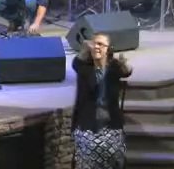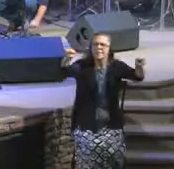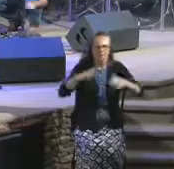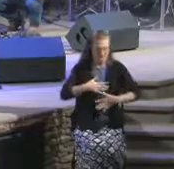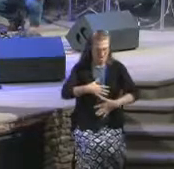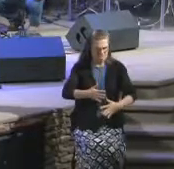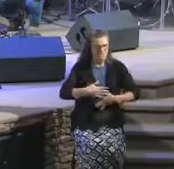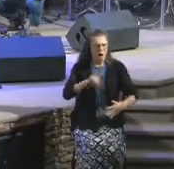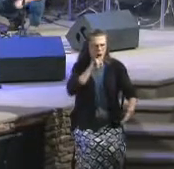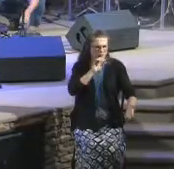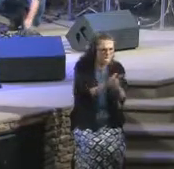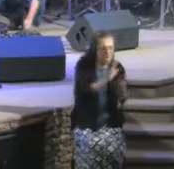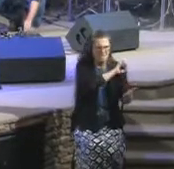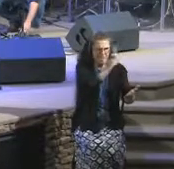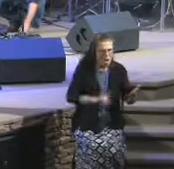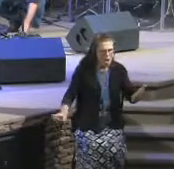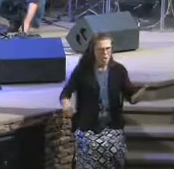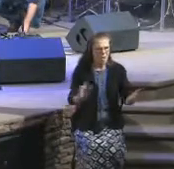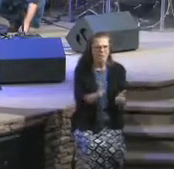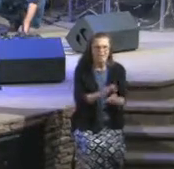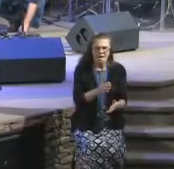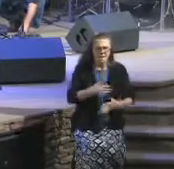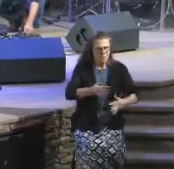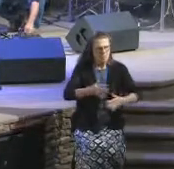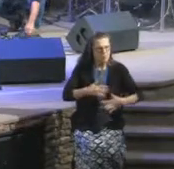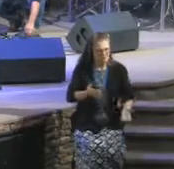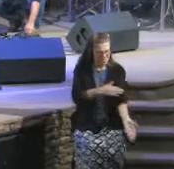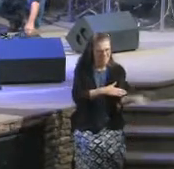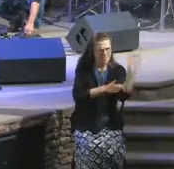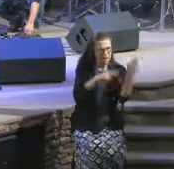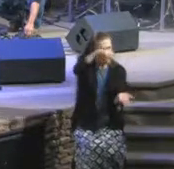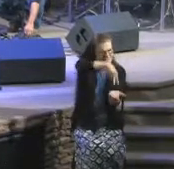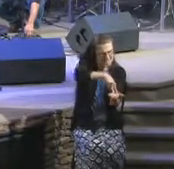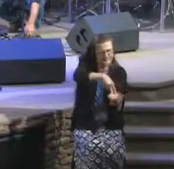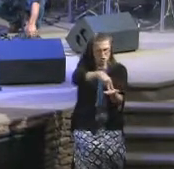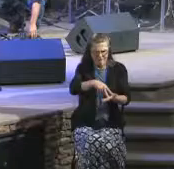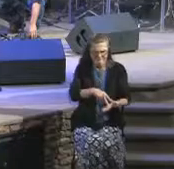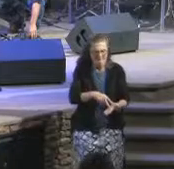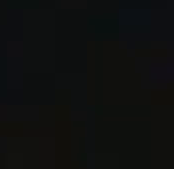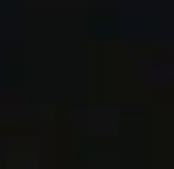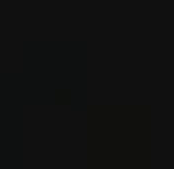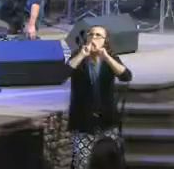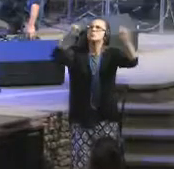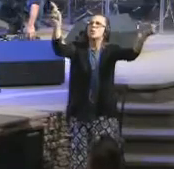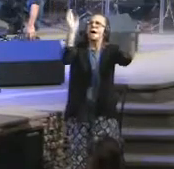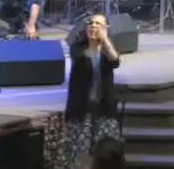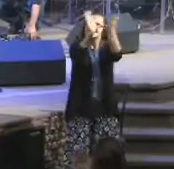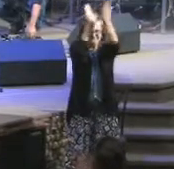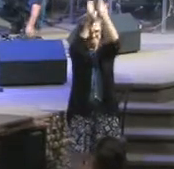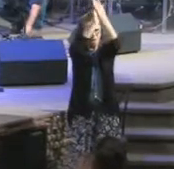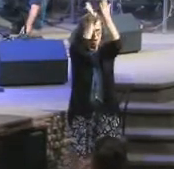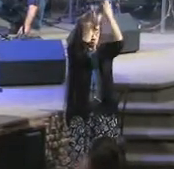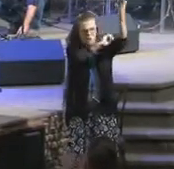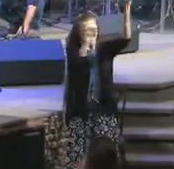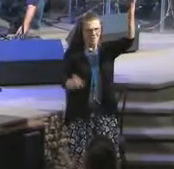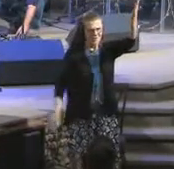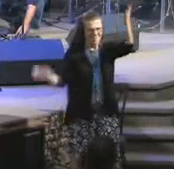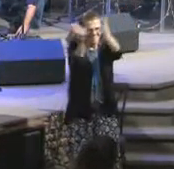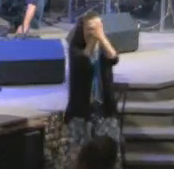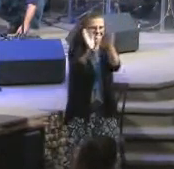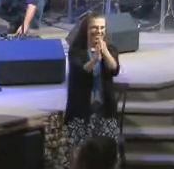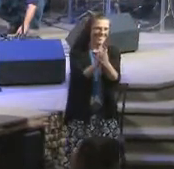breath praise the Lord. If you're breathing this morning, I want you to stand to your feet. Come on, let's give him a shout of praise. Let's let him know we're happy